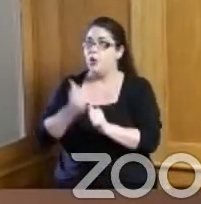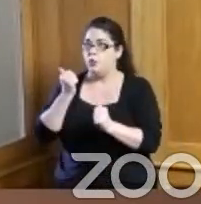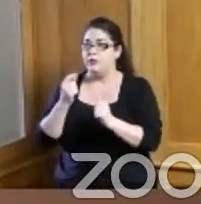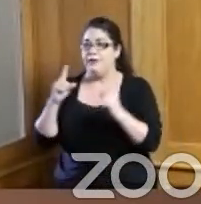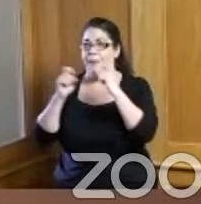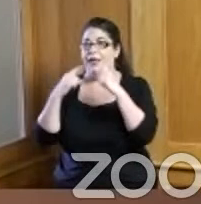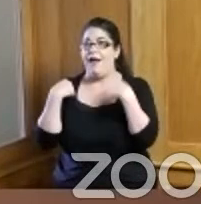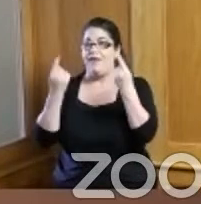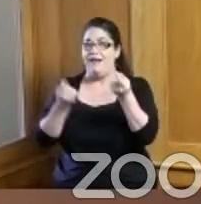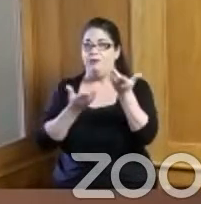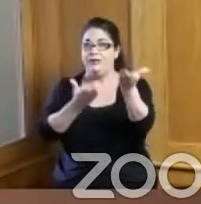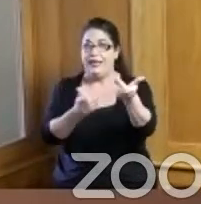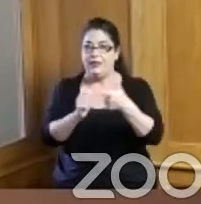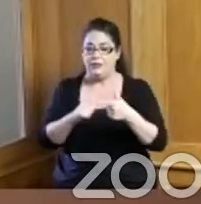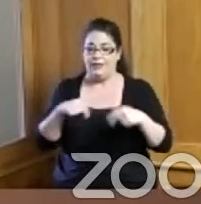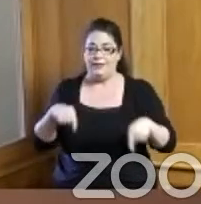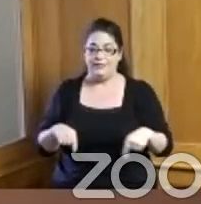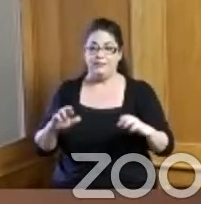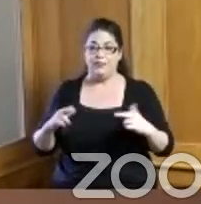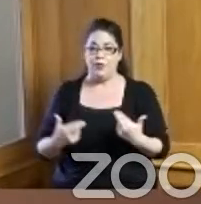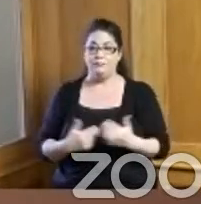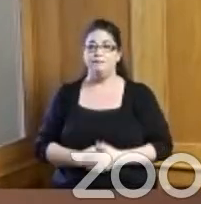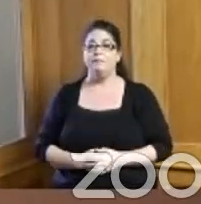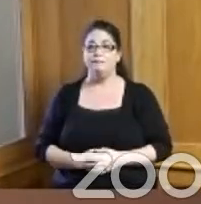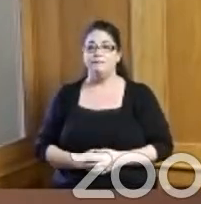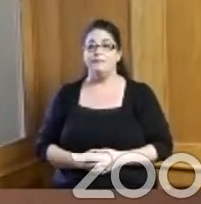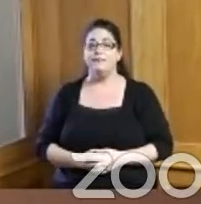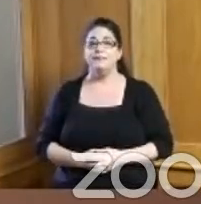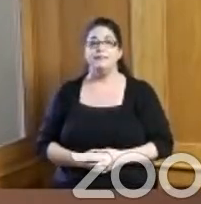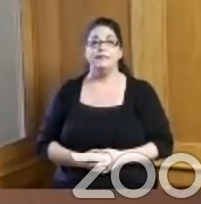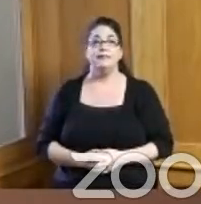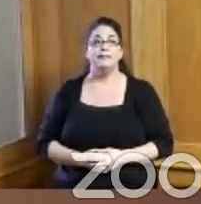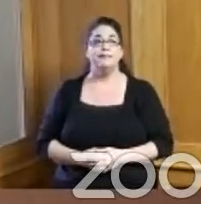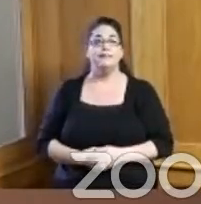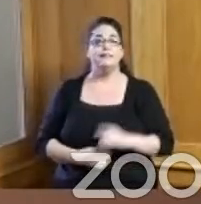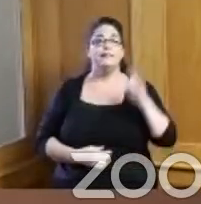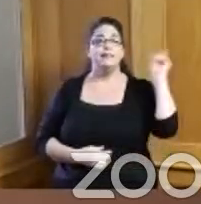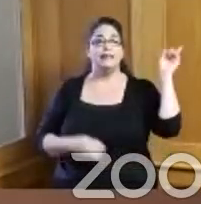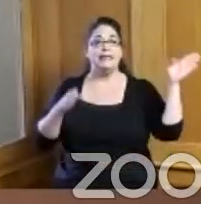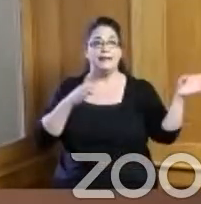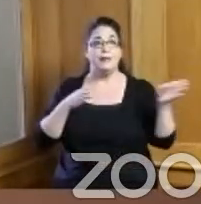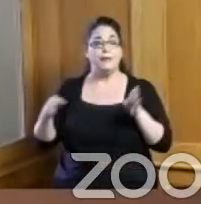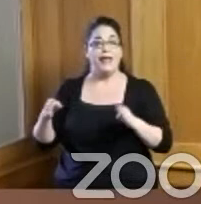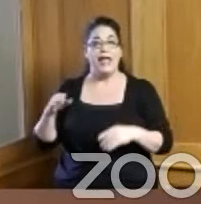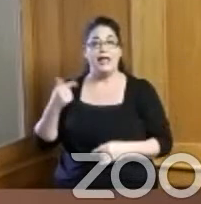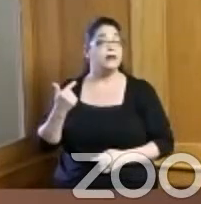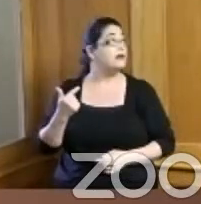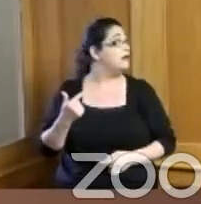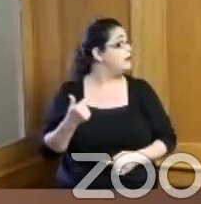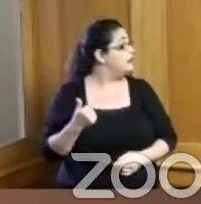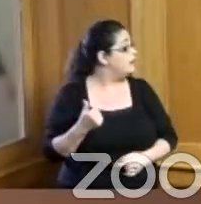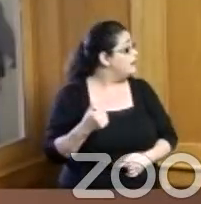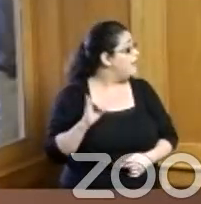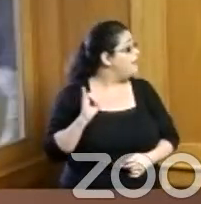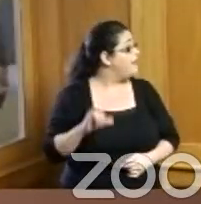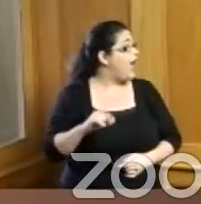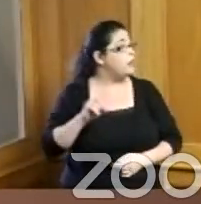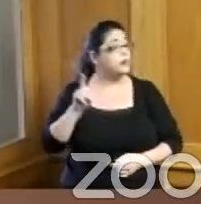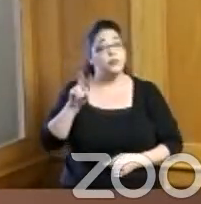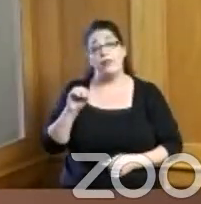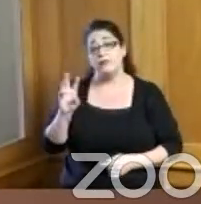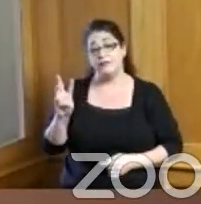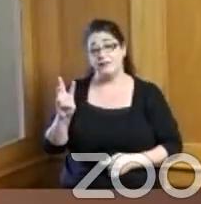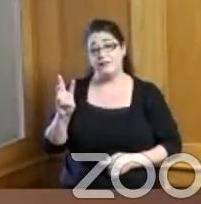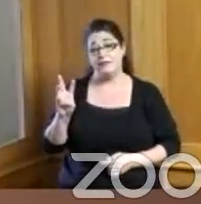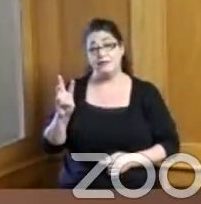board. This is the previous plan for the property, Legacy Place. This was what was rezoned double E in 2006. It